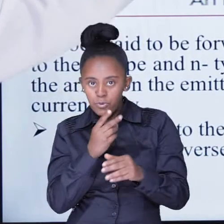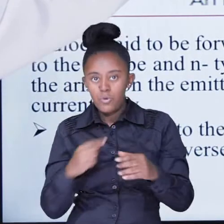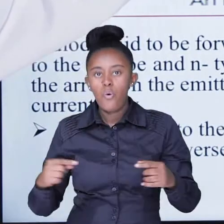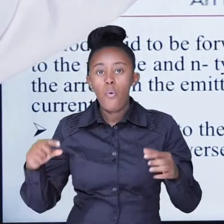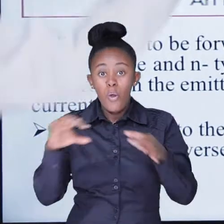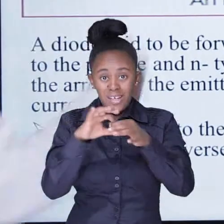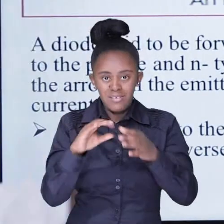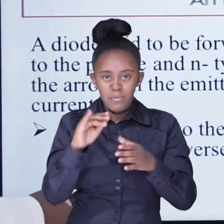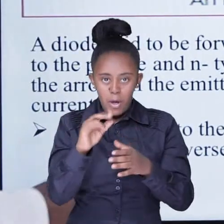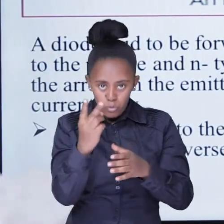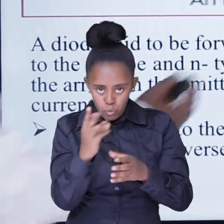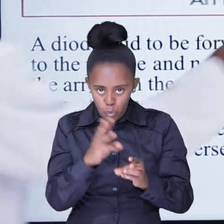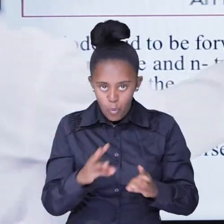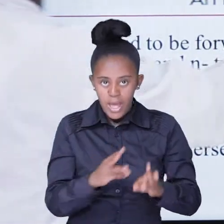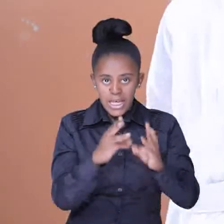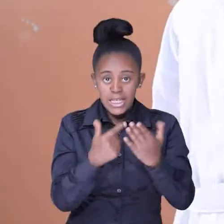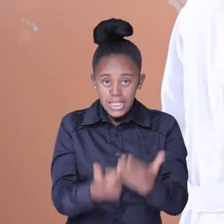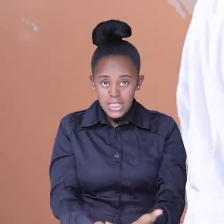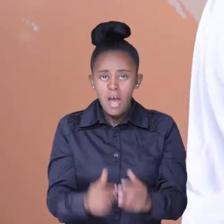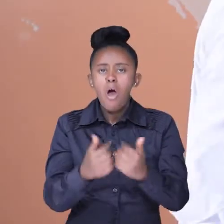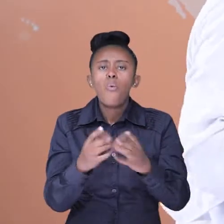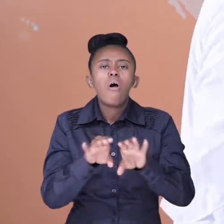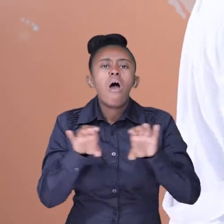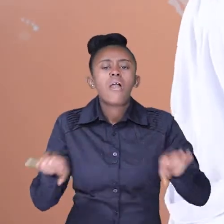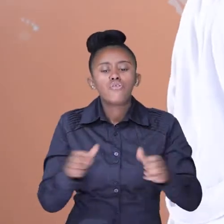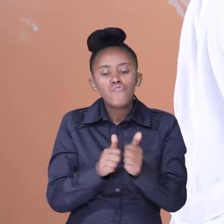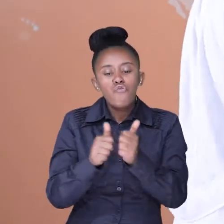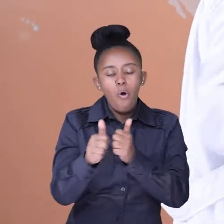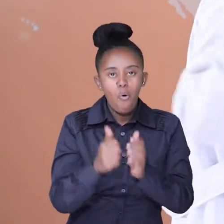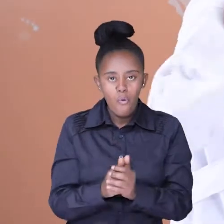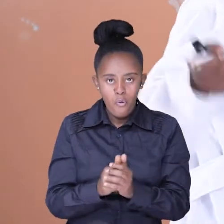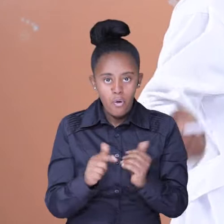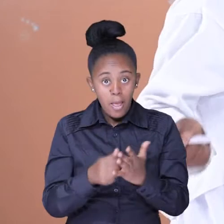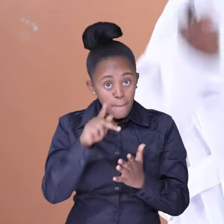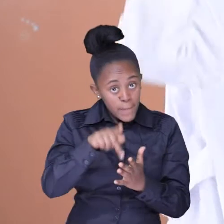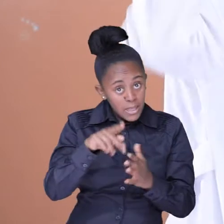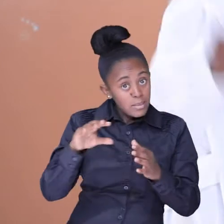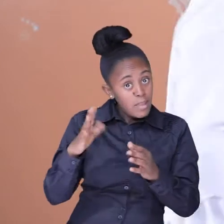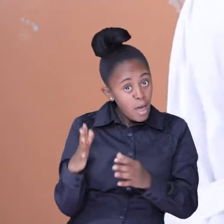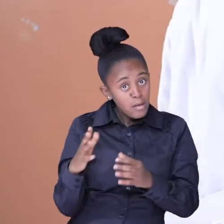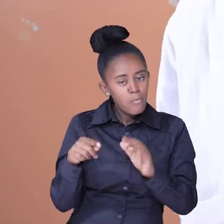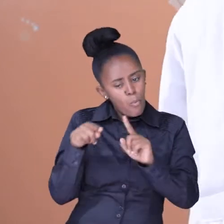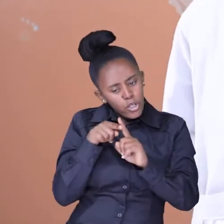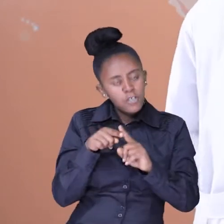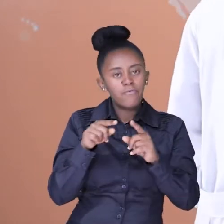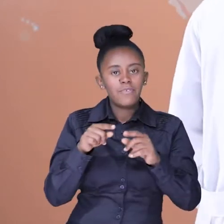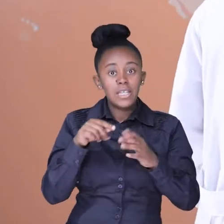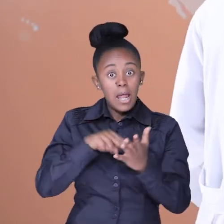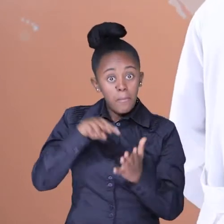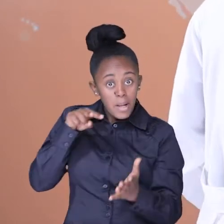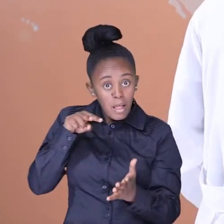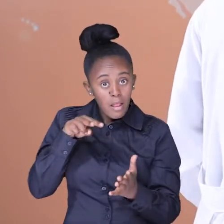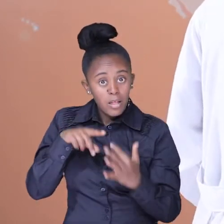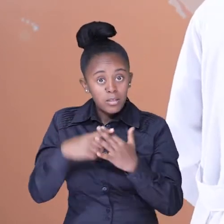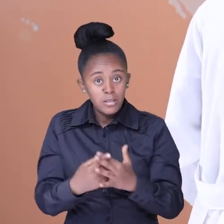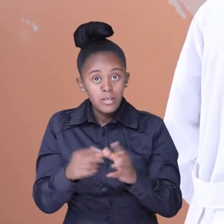connected by the two ways. And this is how the current is flow. Because P-type is connected to the positive terminal, the current starts